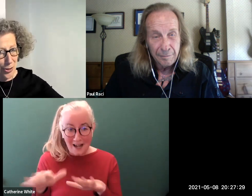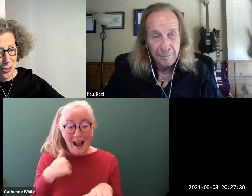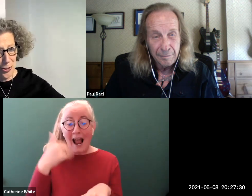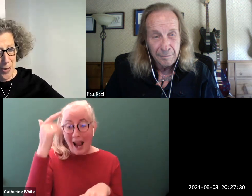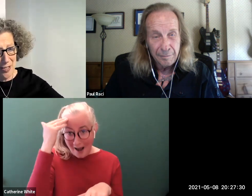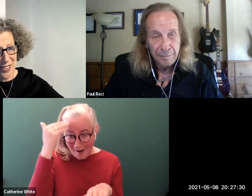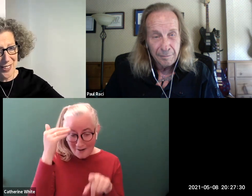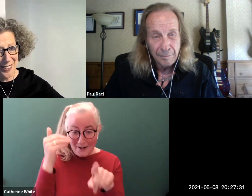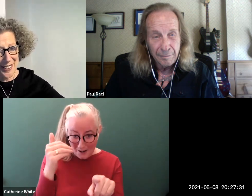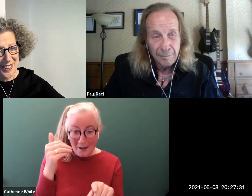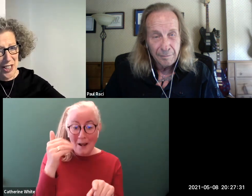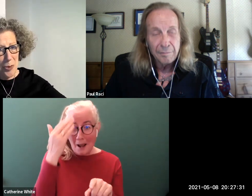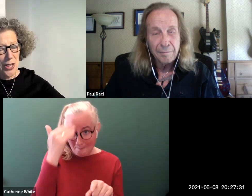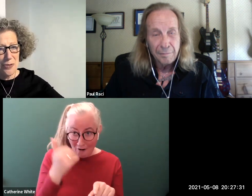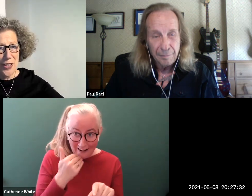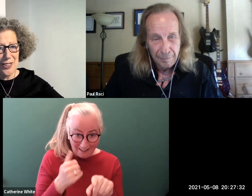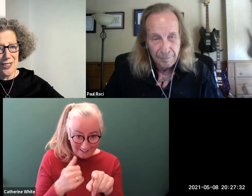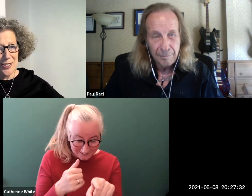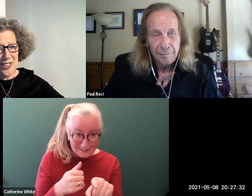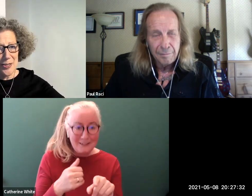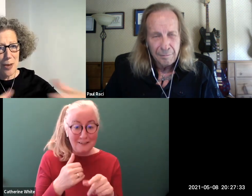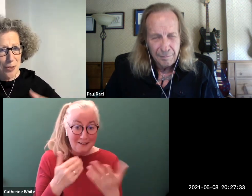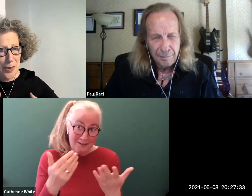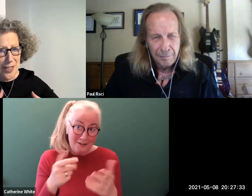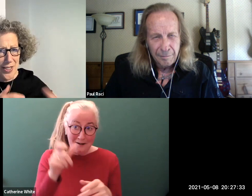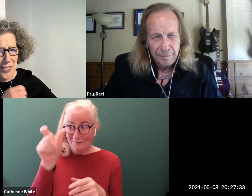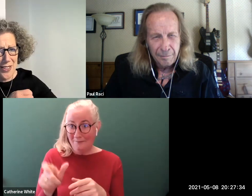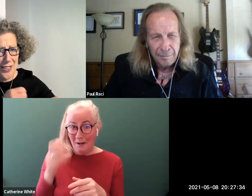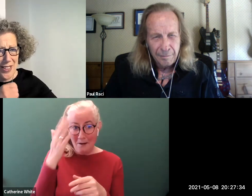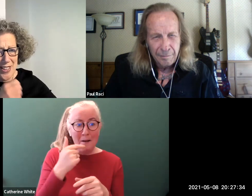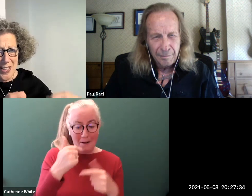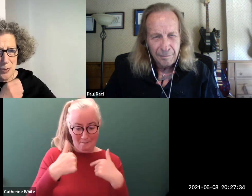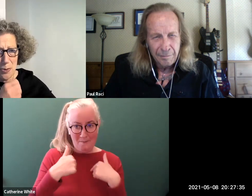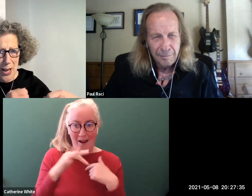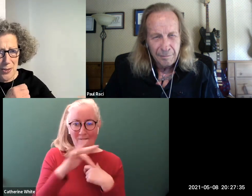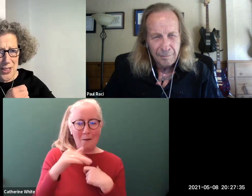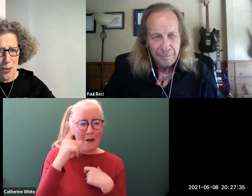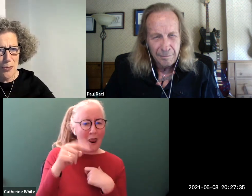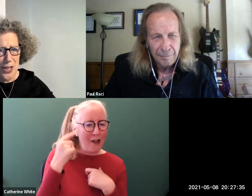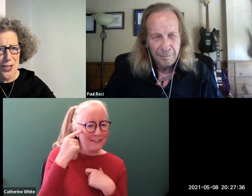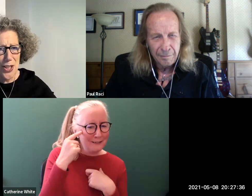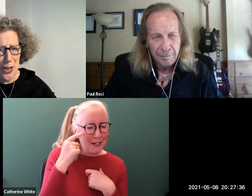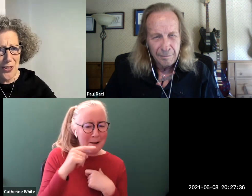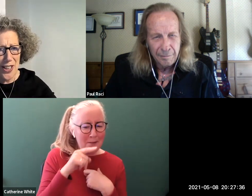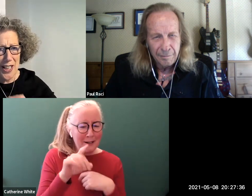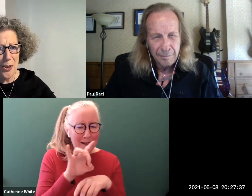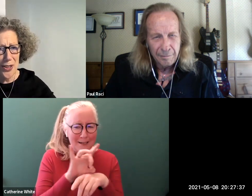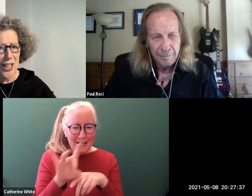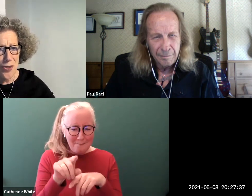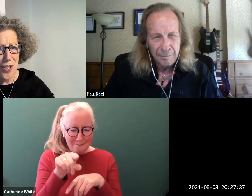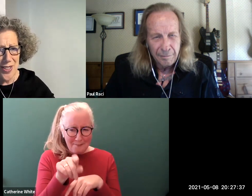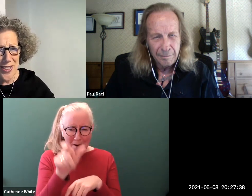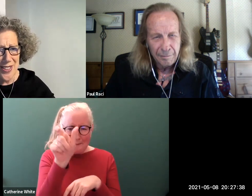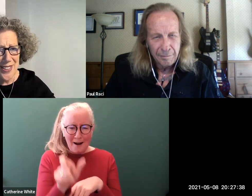and you're American, but I feel coming from London that there's something about the type of person you are that I know and